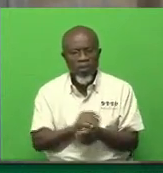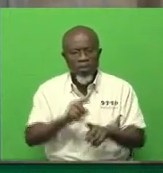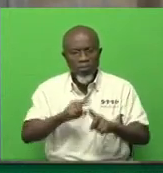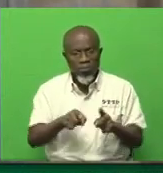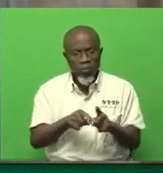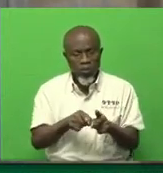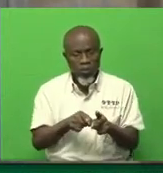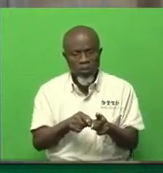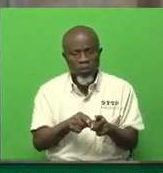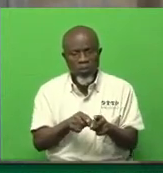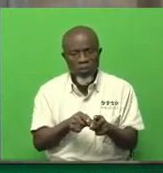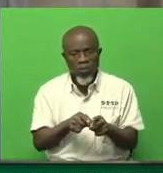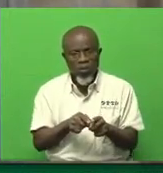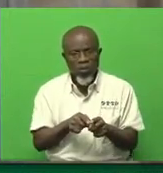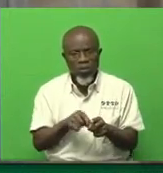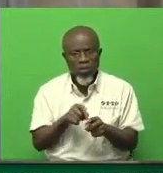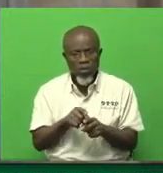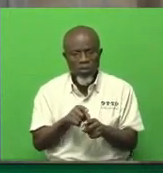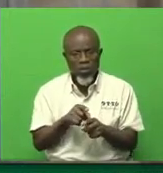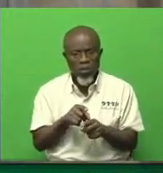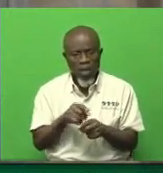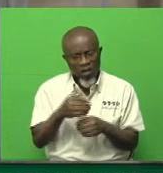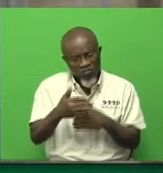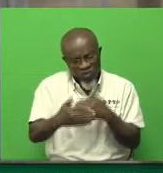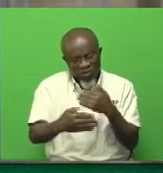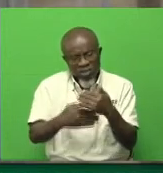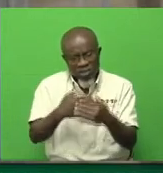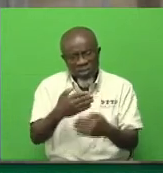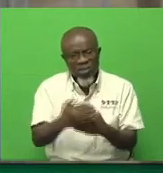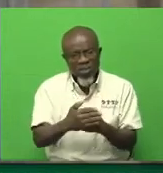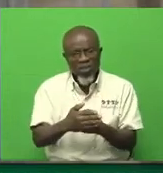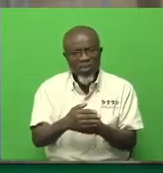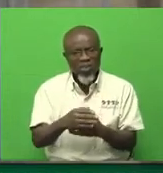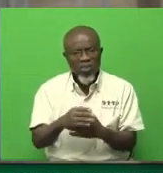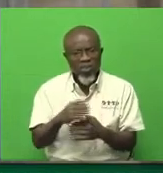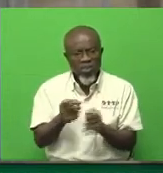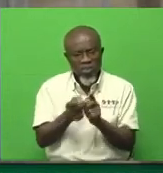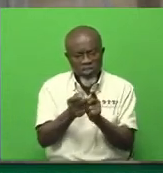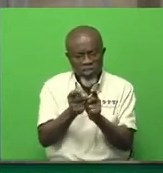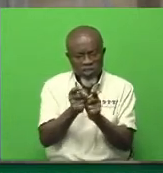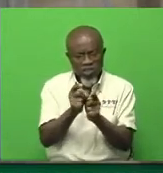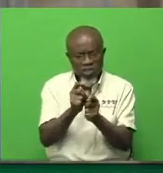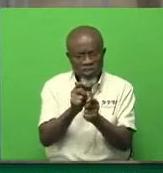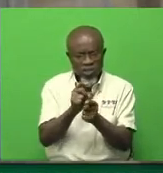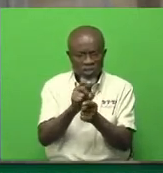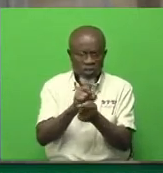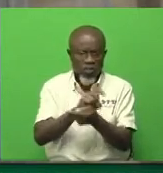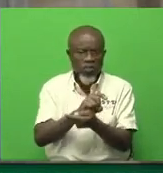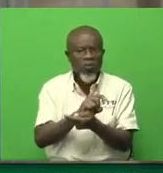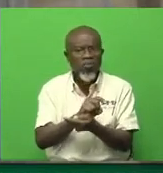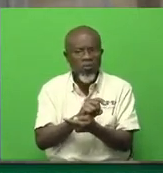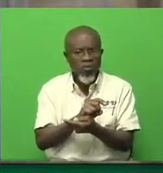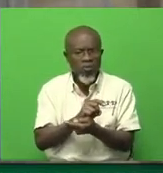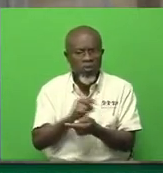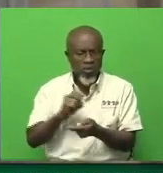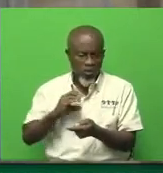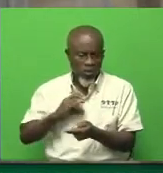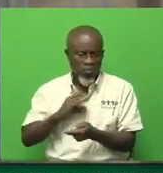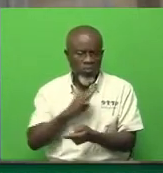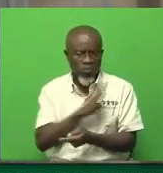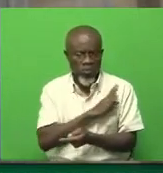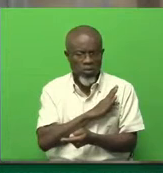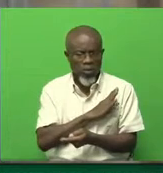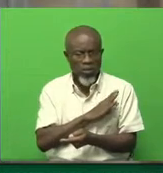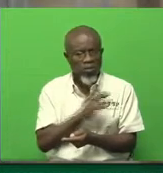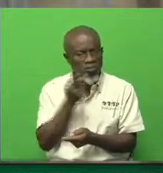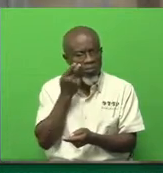made modifications to the seat up and these modifications have had disastrous consequences to deceit our